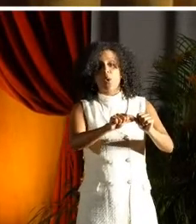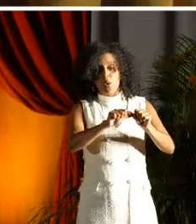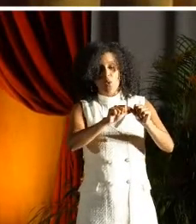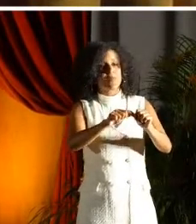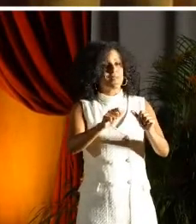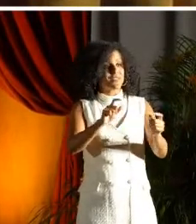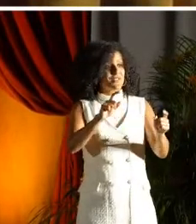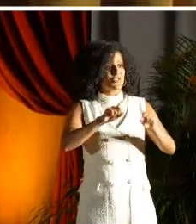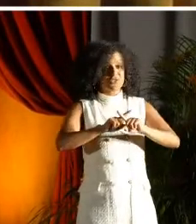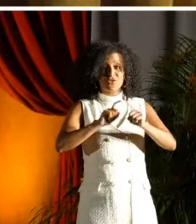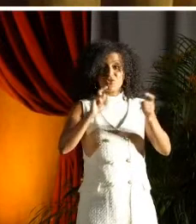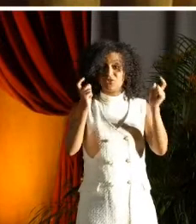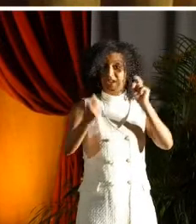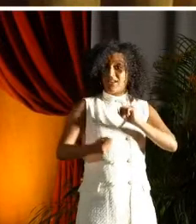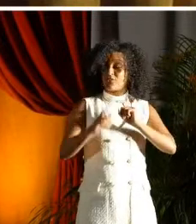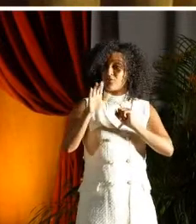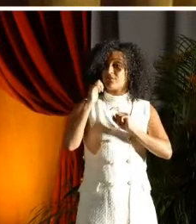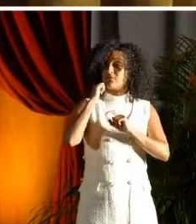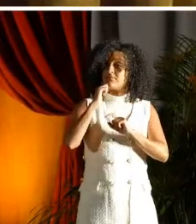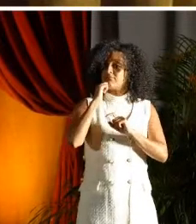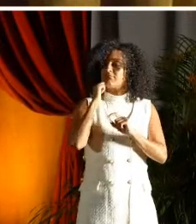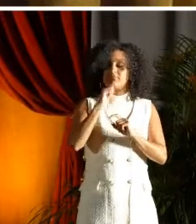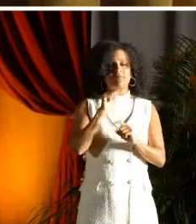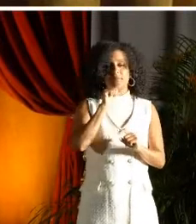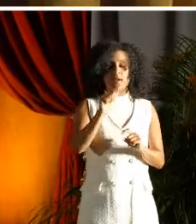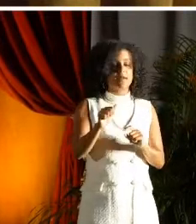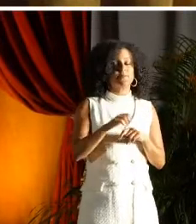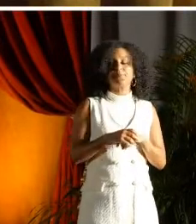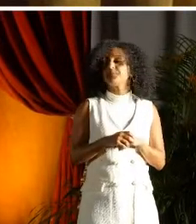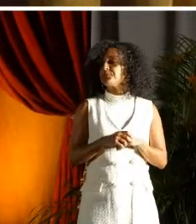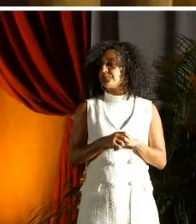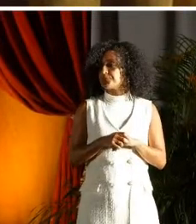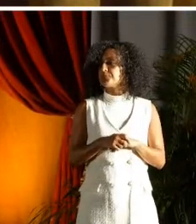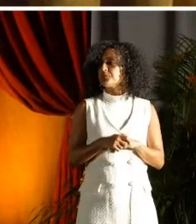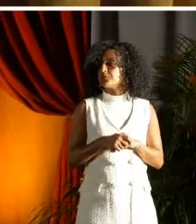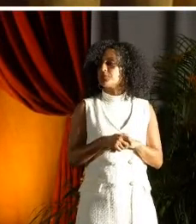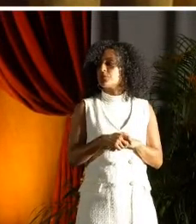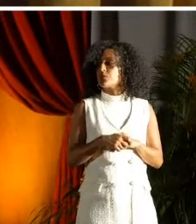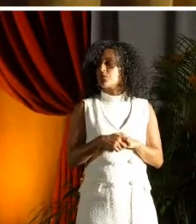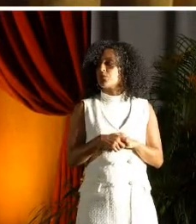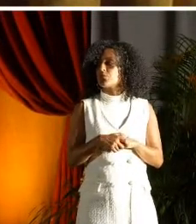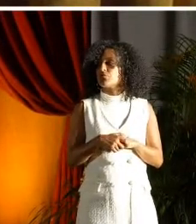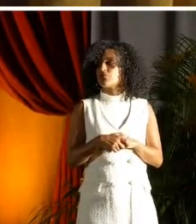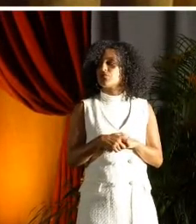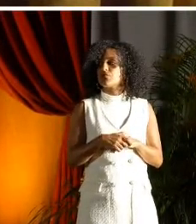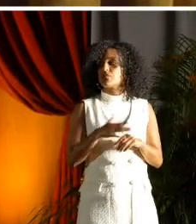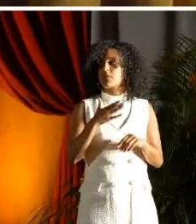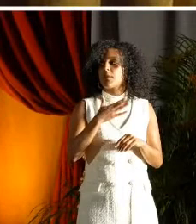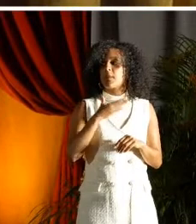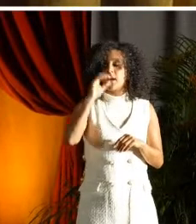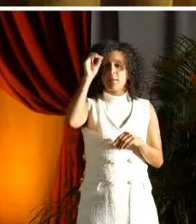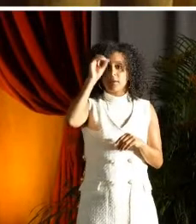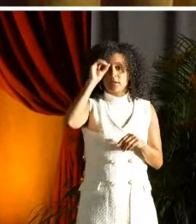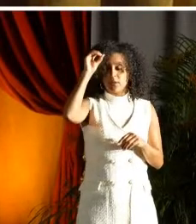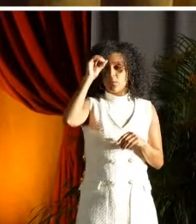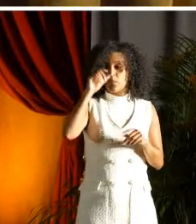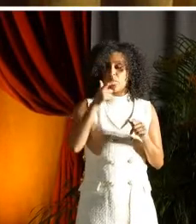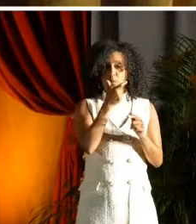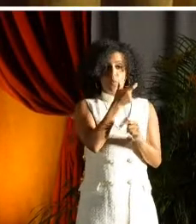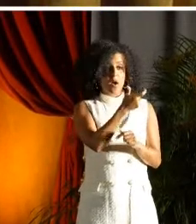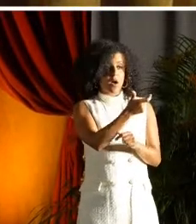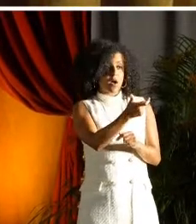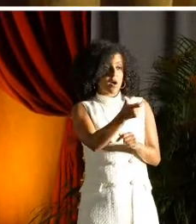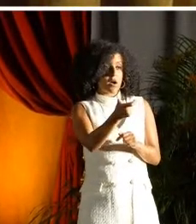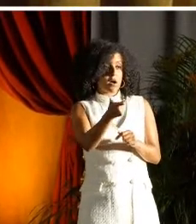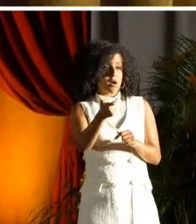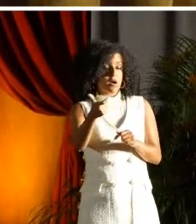make a difference in your daily lives. And so I think, and it's my opinion, as we watch this,